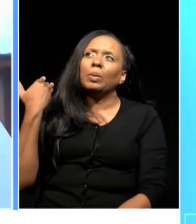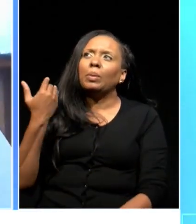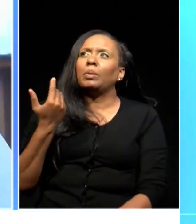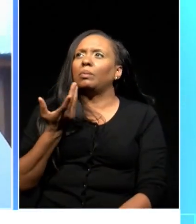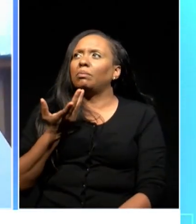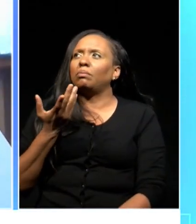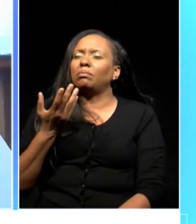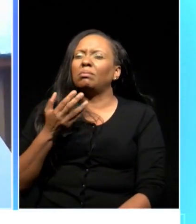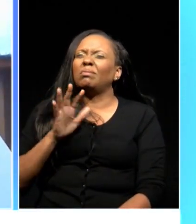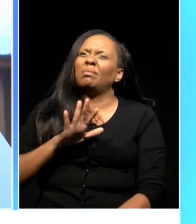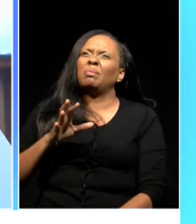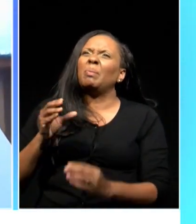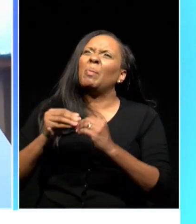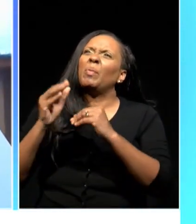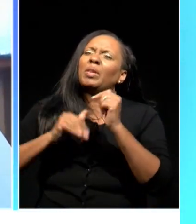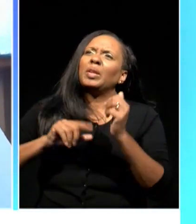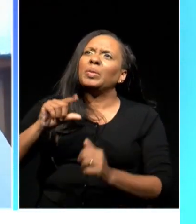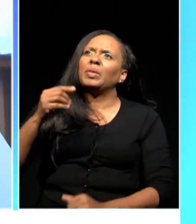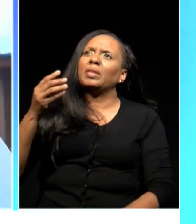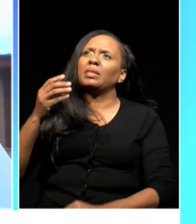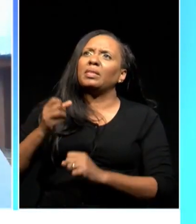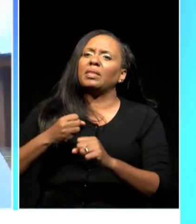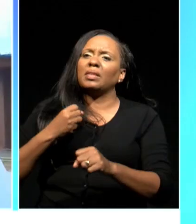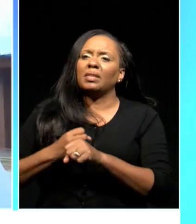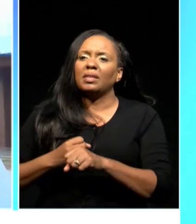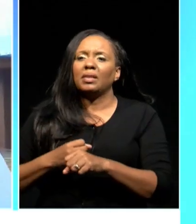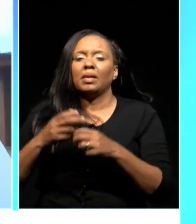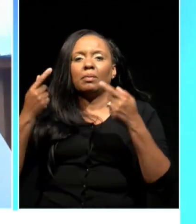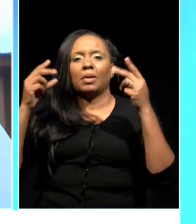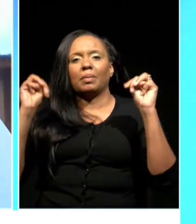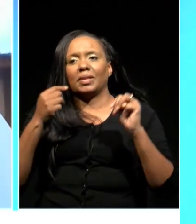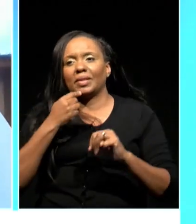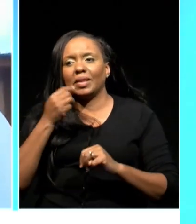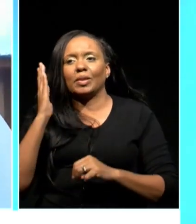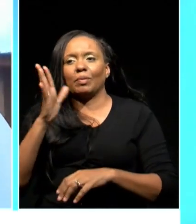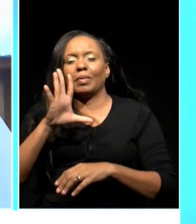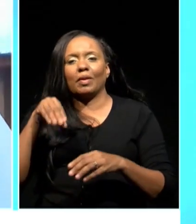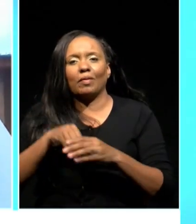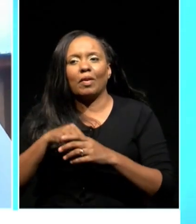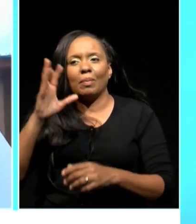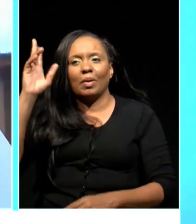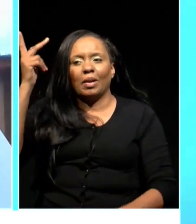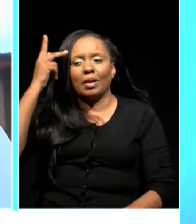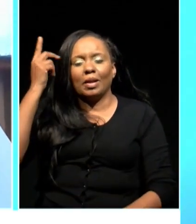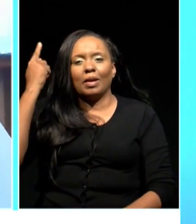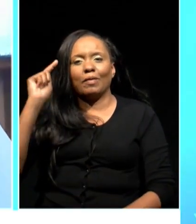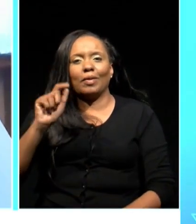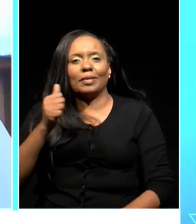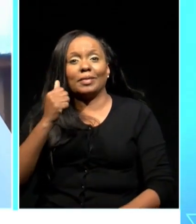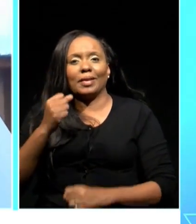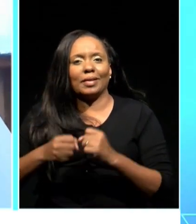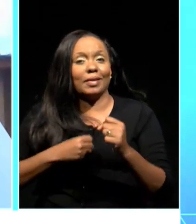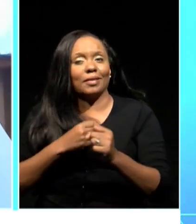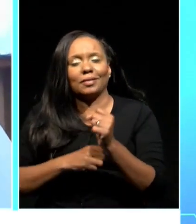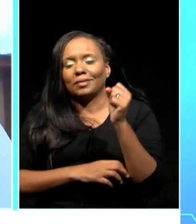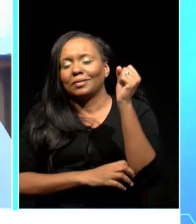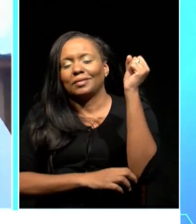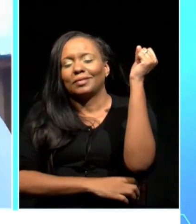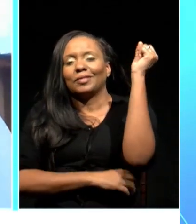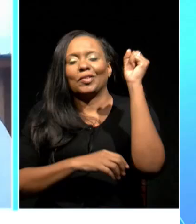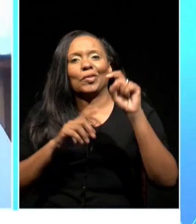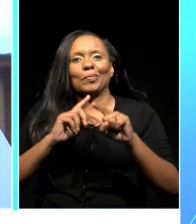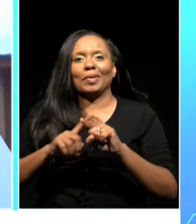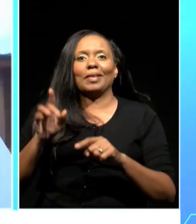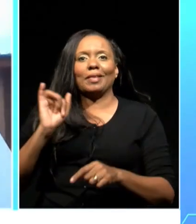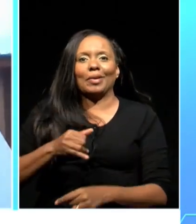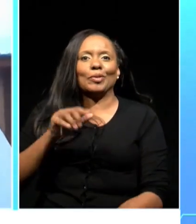that she was going to just be in politics for another 10 years. So I you can work out 20, where that would have